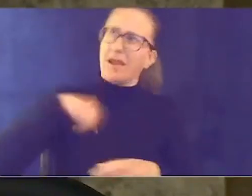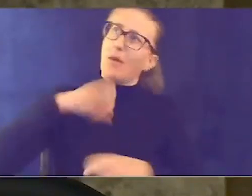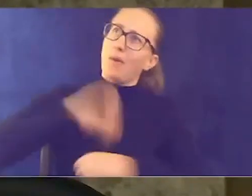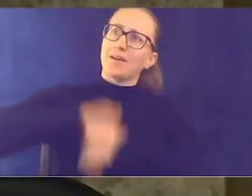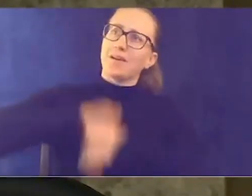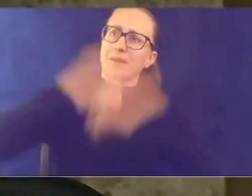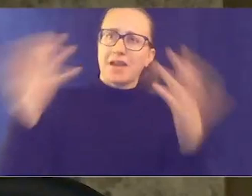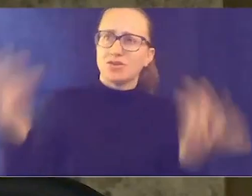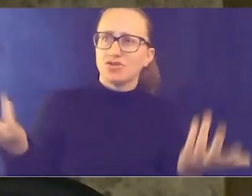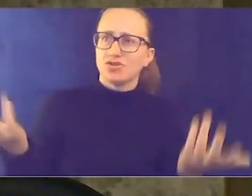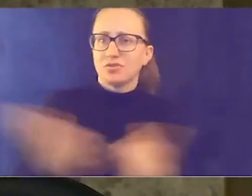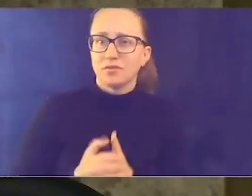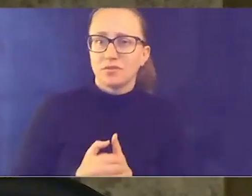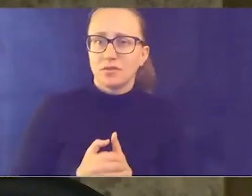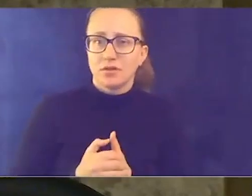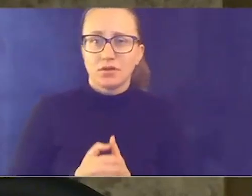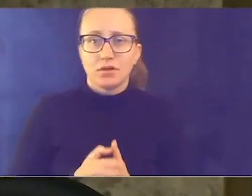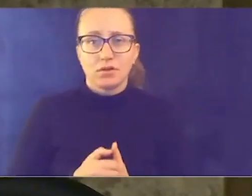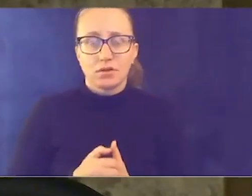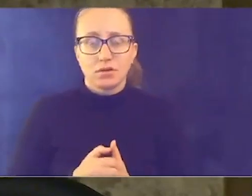sure.